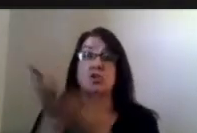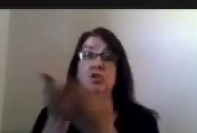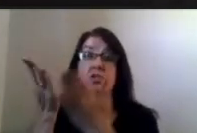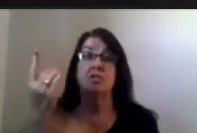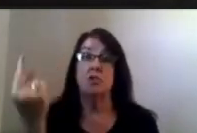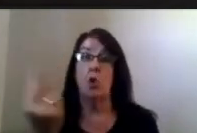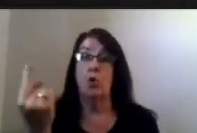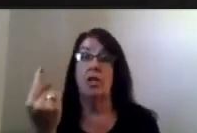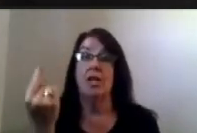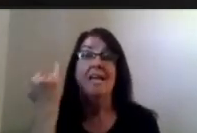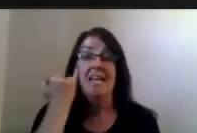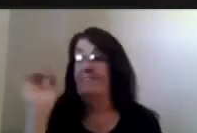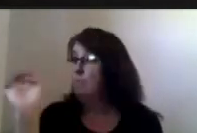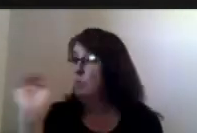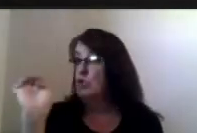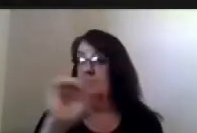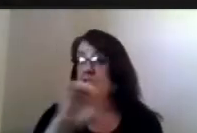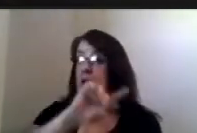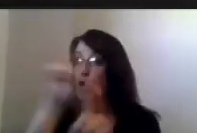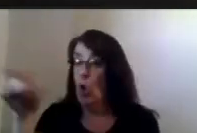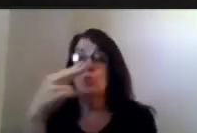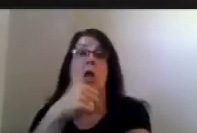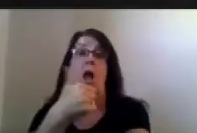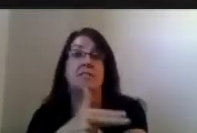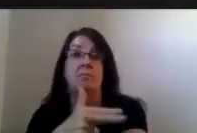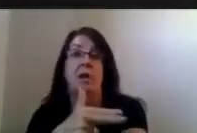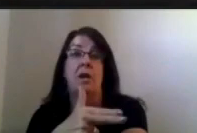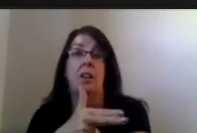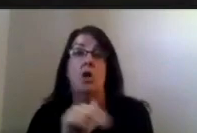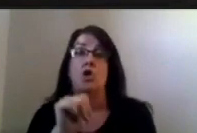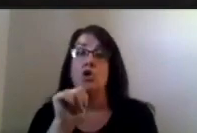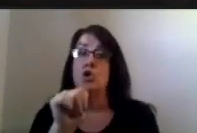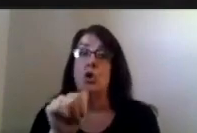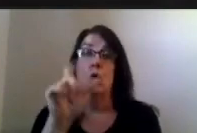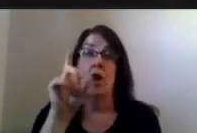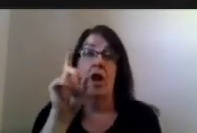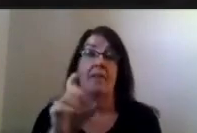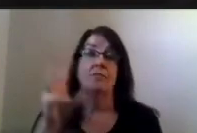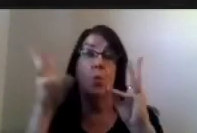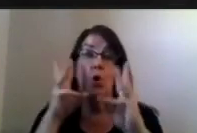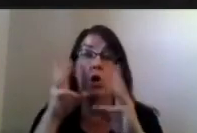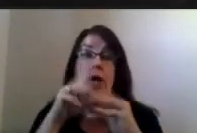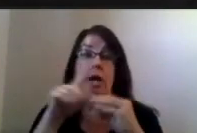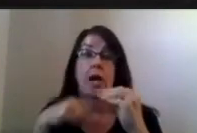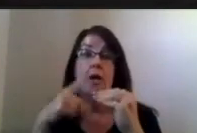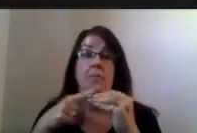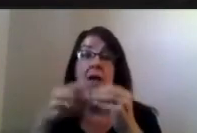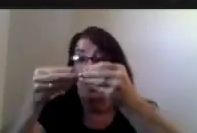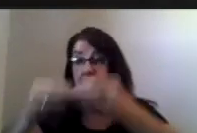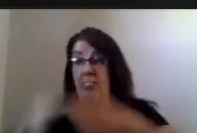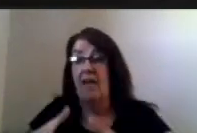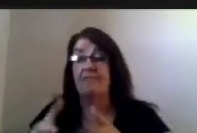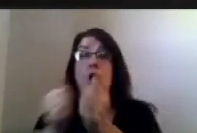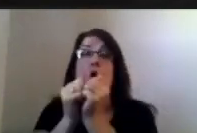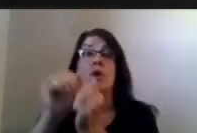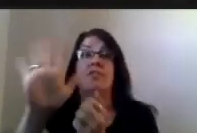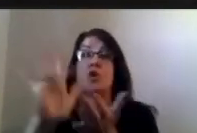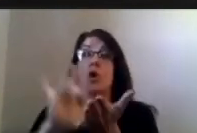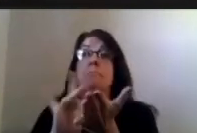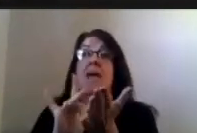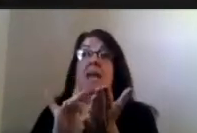So in a case of an emergency, you can go to the hospital and you do not have to be worried about being left with medical bills. So